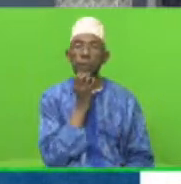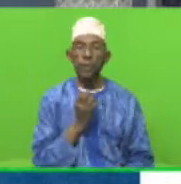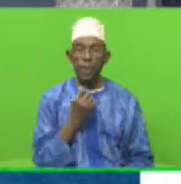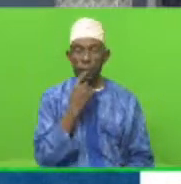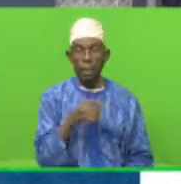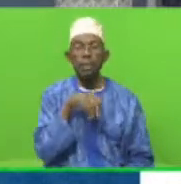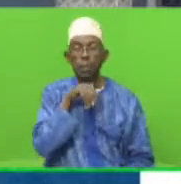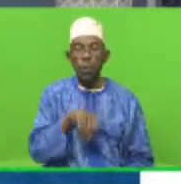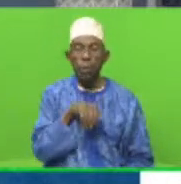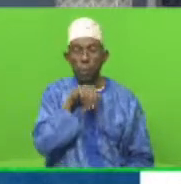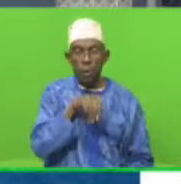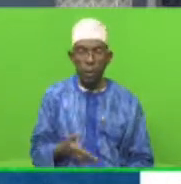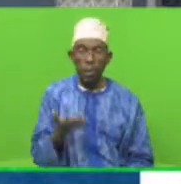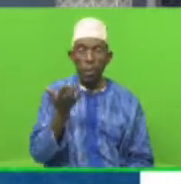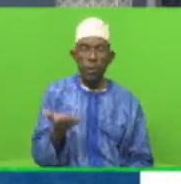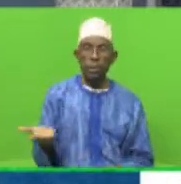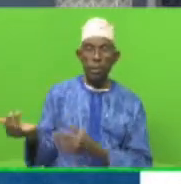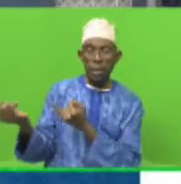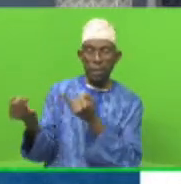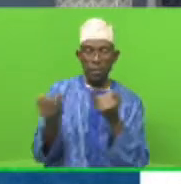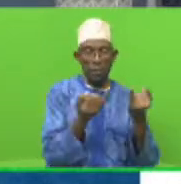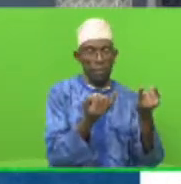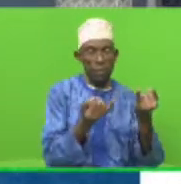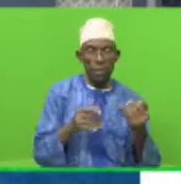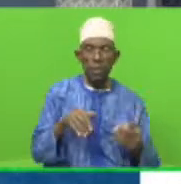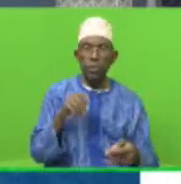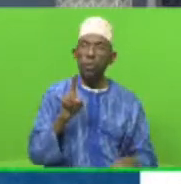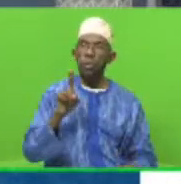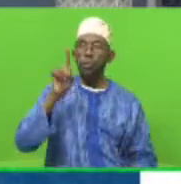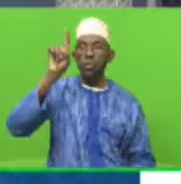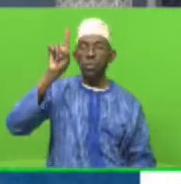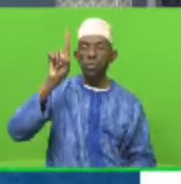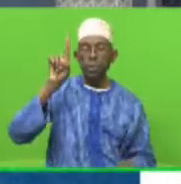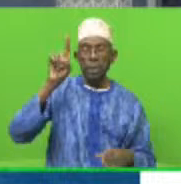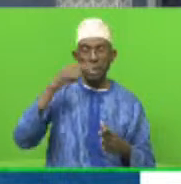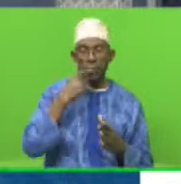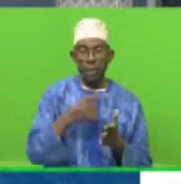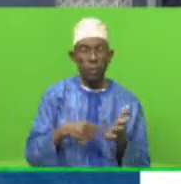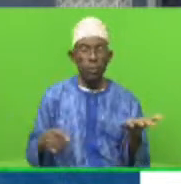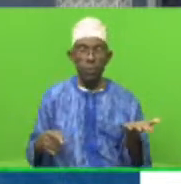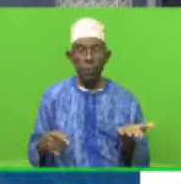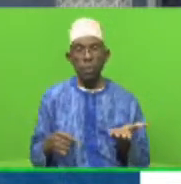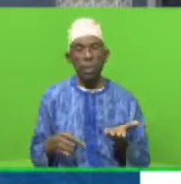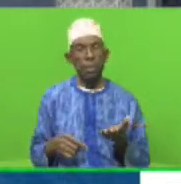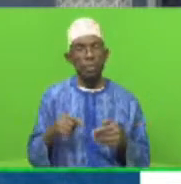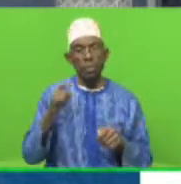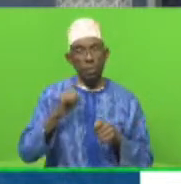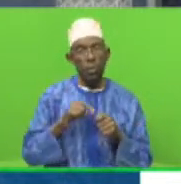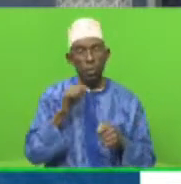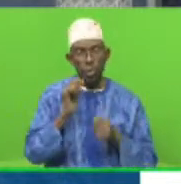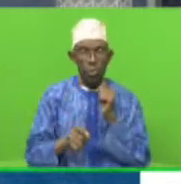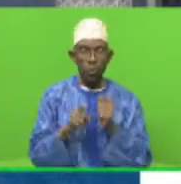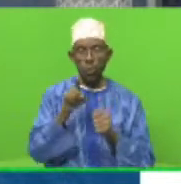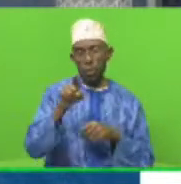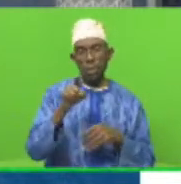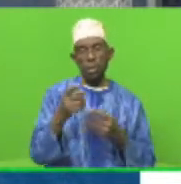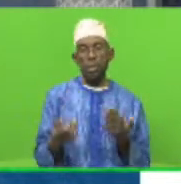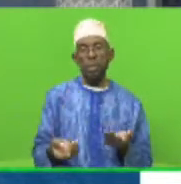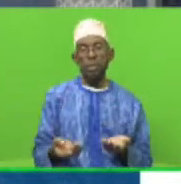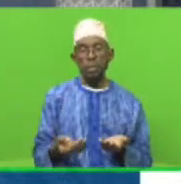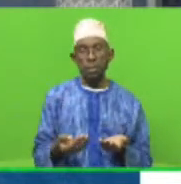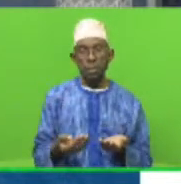Prophet sallallahu alayhi wa sallam. When they are invited to Allah subhanahu wa ta'ala and the Prophet, what do they say? Hasbuna ma wajadna alayhi